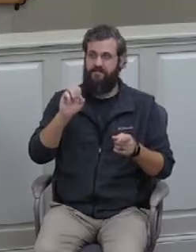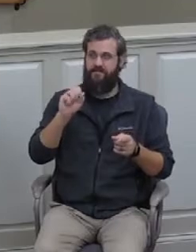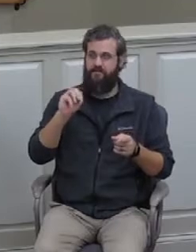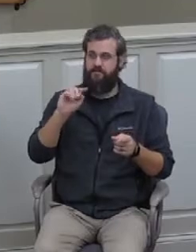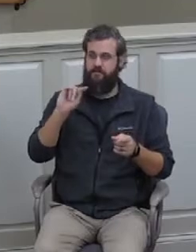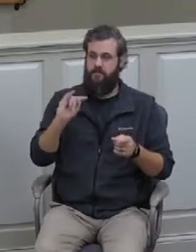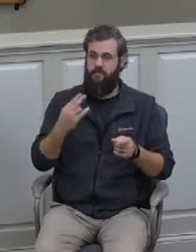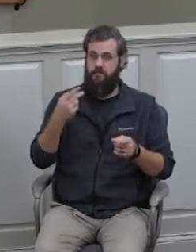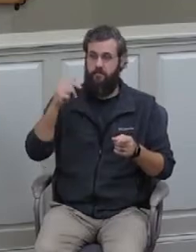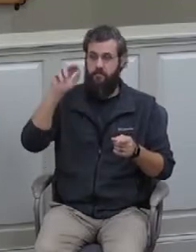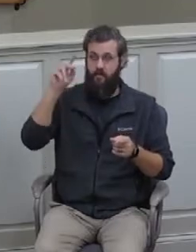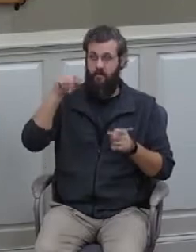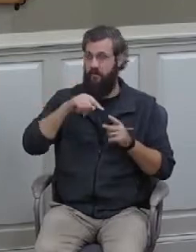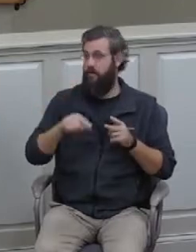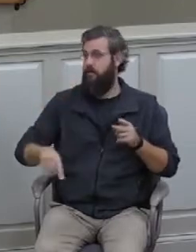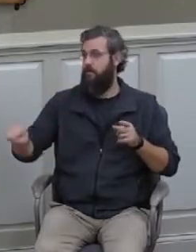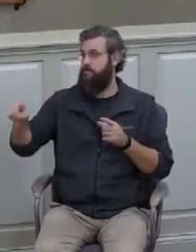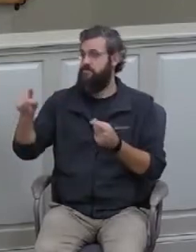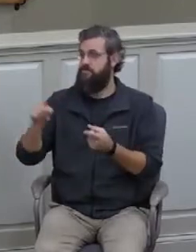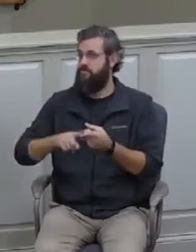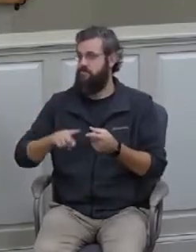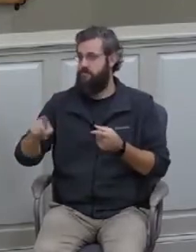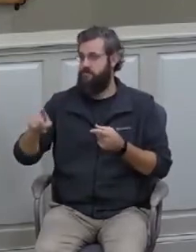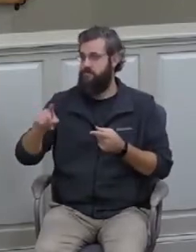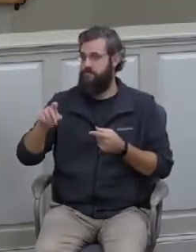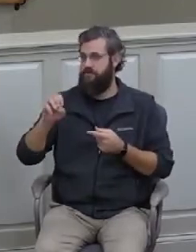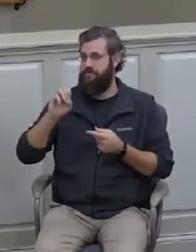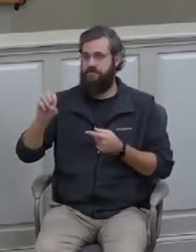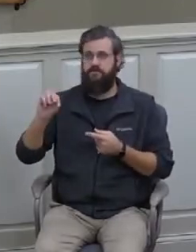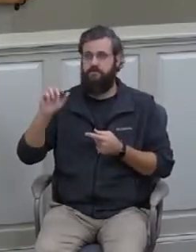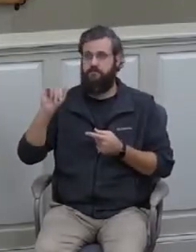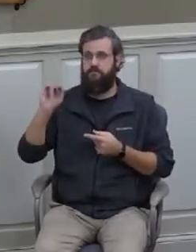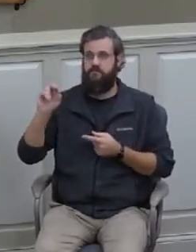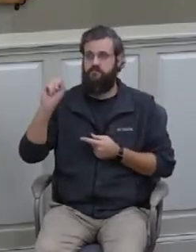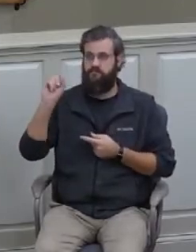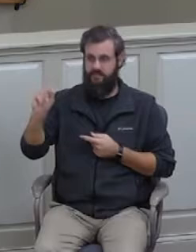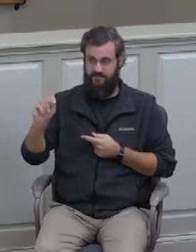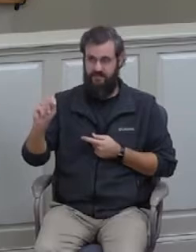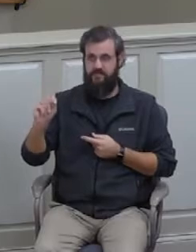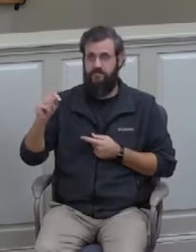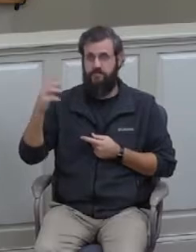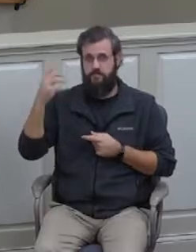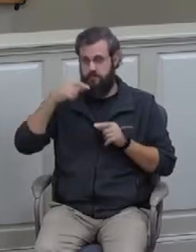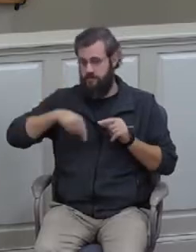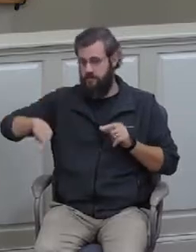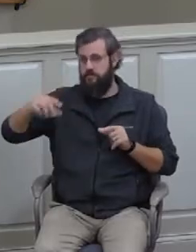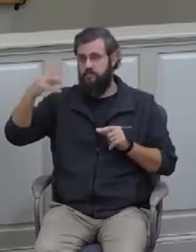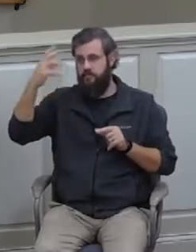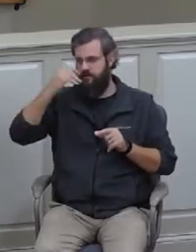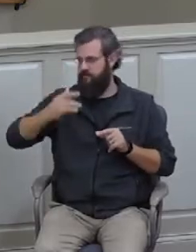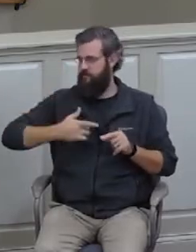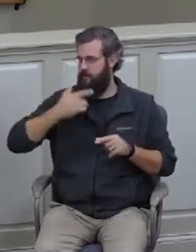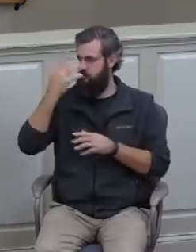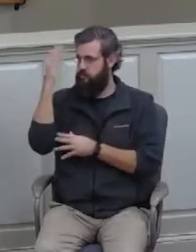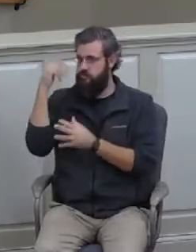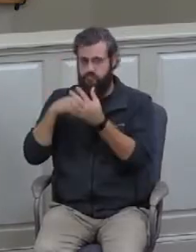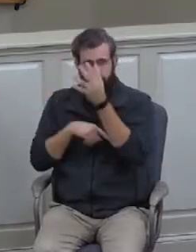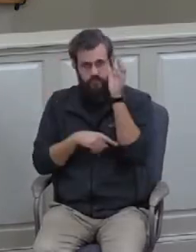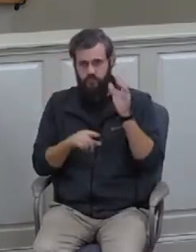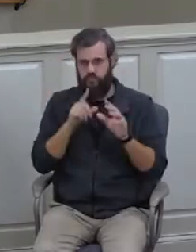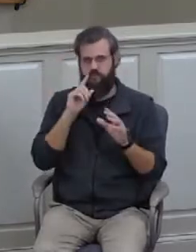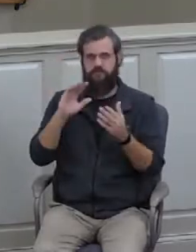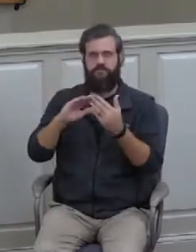This will take you all the way over to the end of East Main. The trail's beautiful. It feels like you're out in the woods and you're actually just